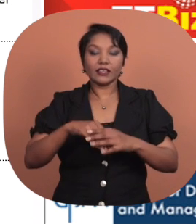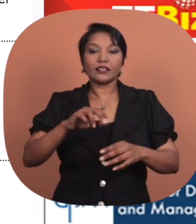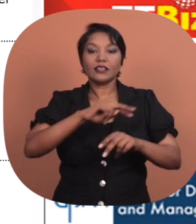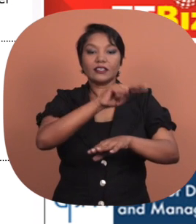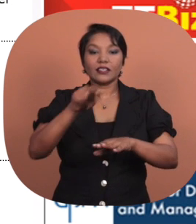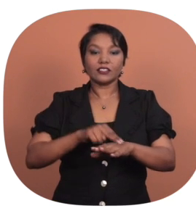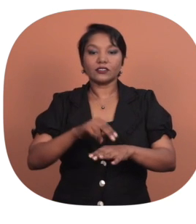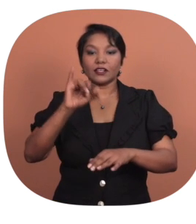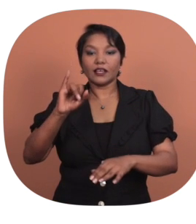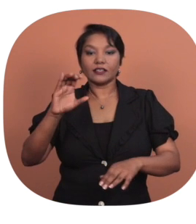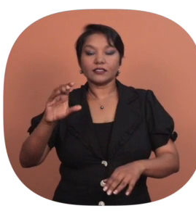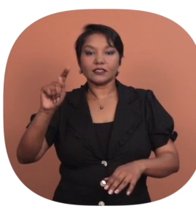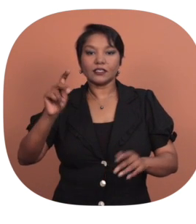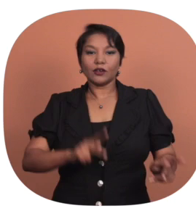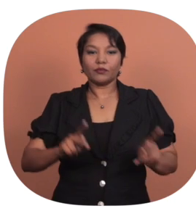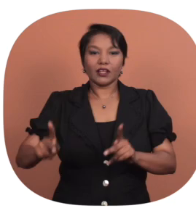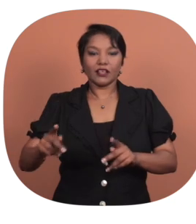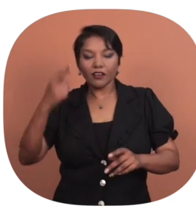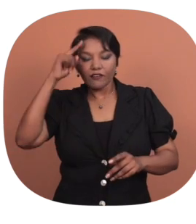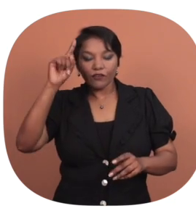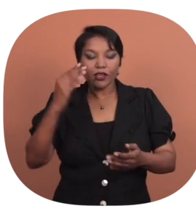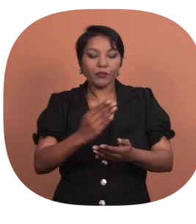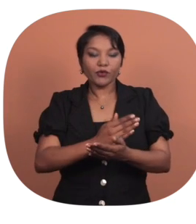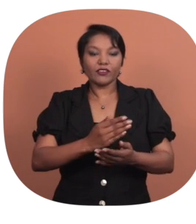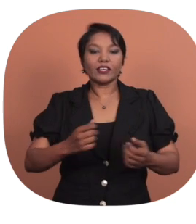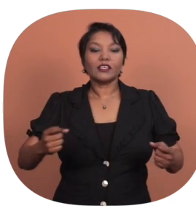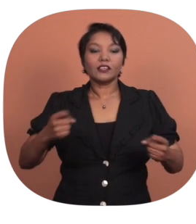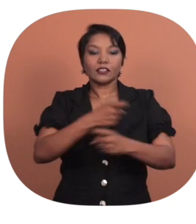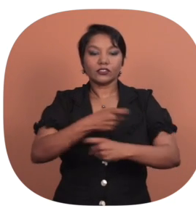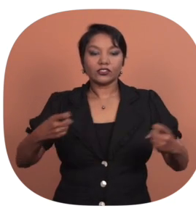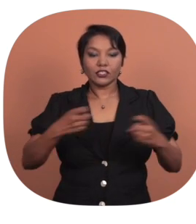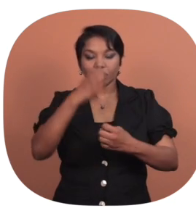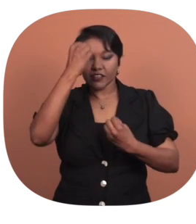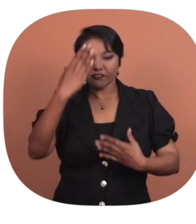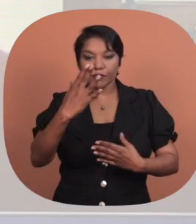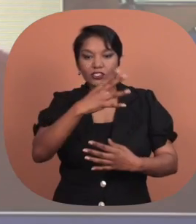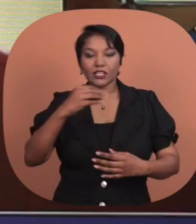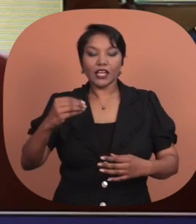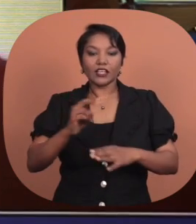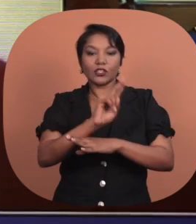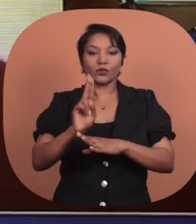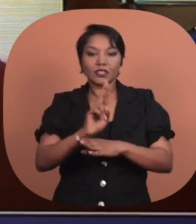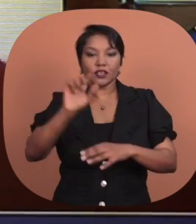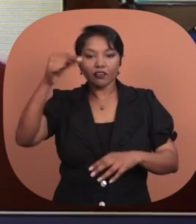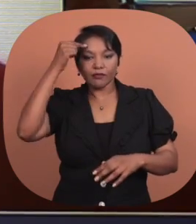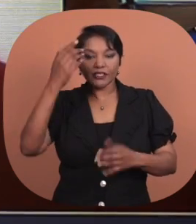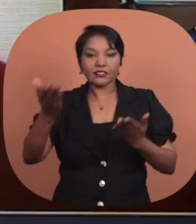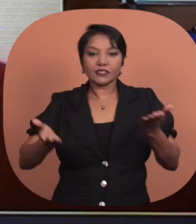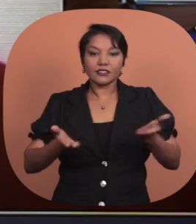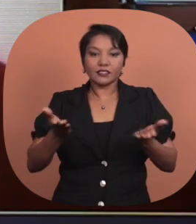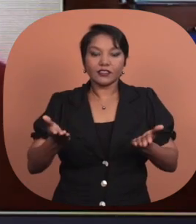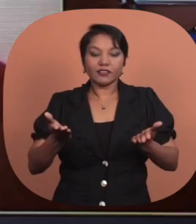spread of the real-time exchange of information and accessibility and usage of government services. In fact, her joining